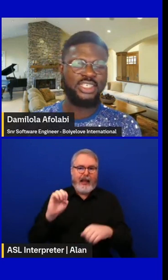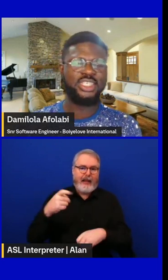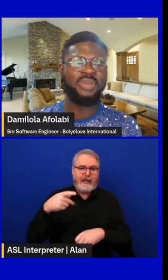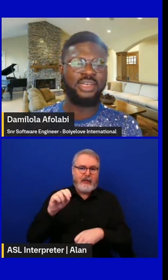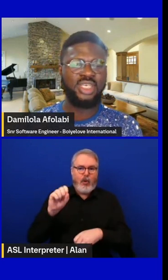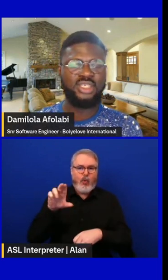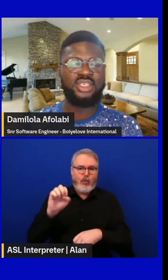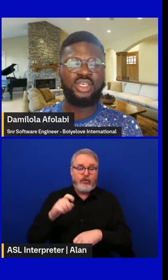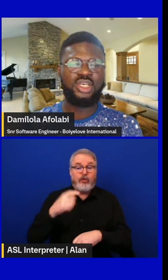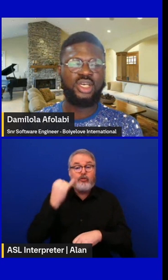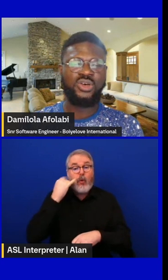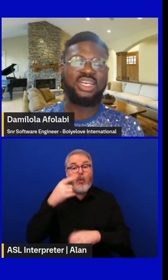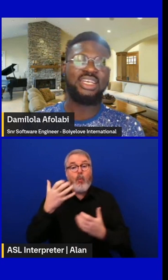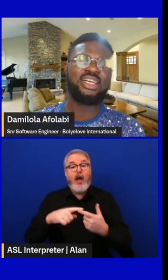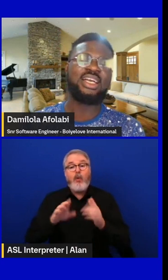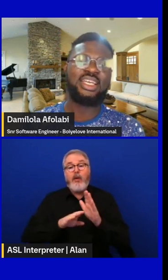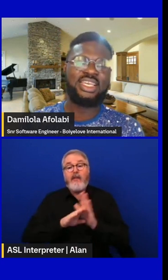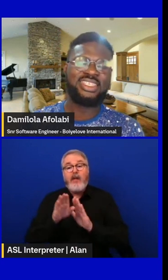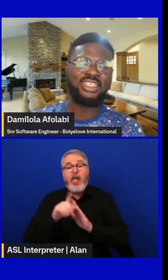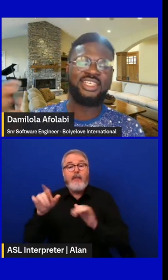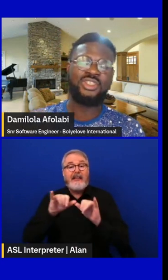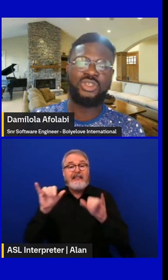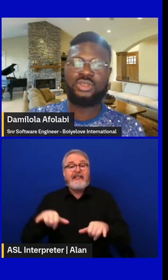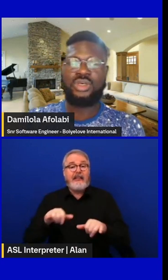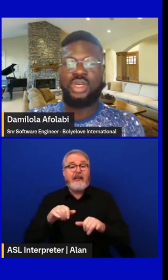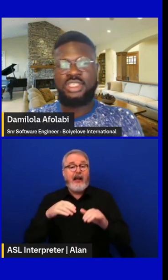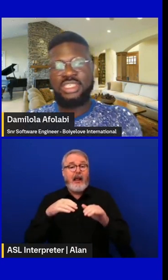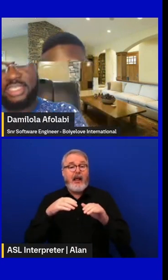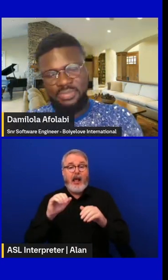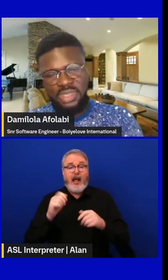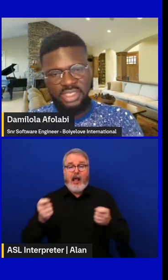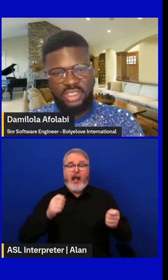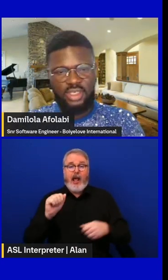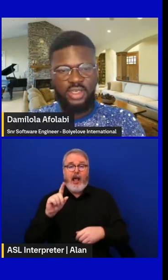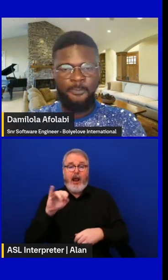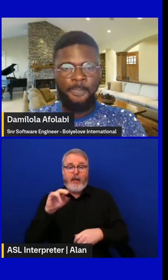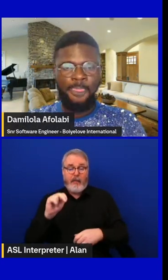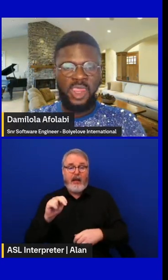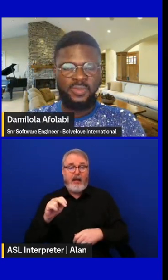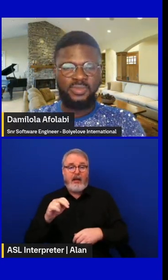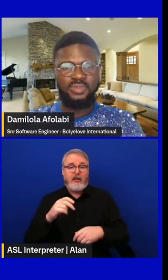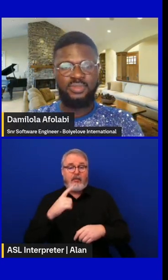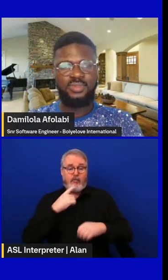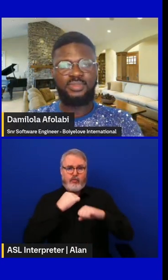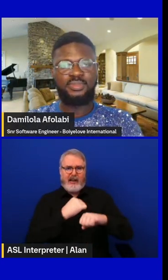developer, a system admin, or an attacker gets access to the database,